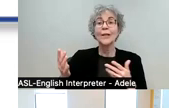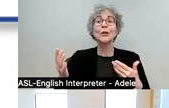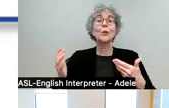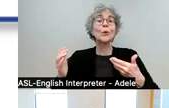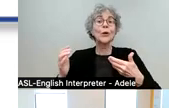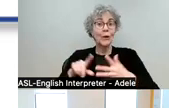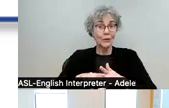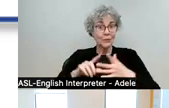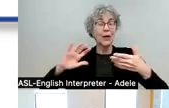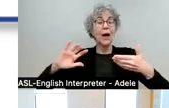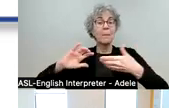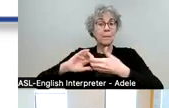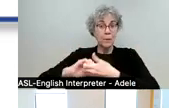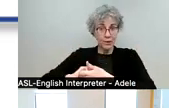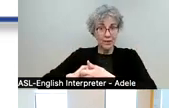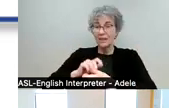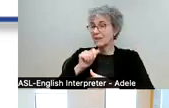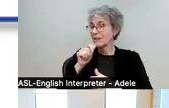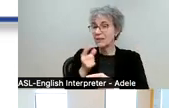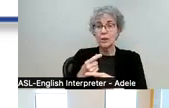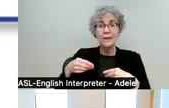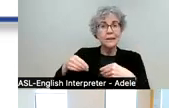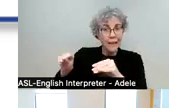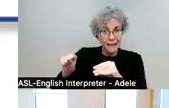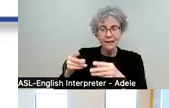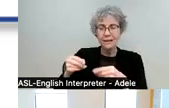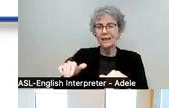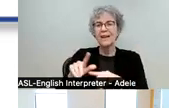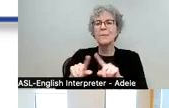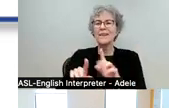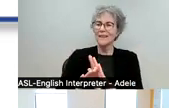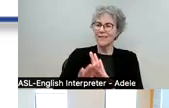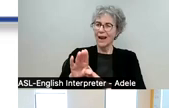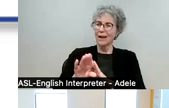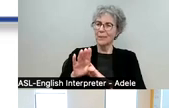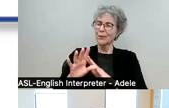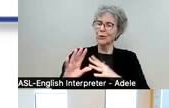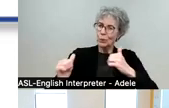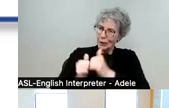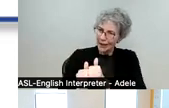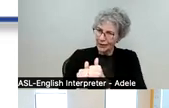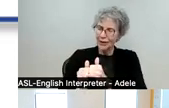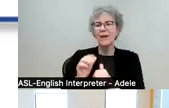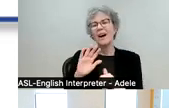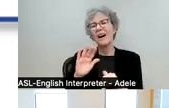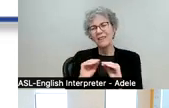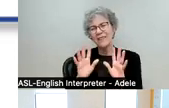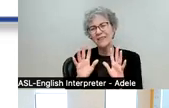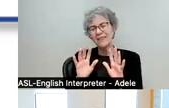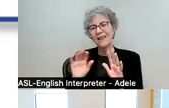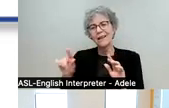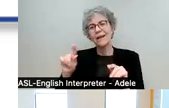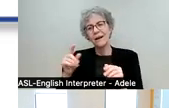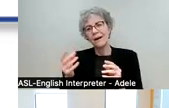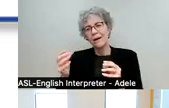partnership with them where we're not just selling them the land, but we're developing it jointly. We have obviously a lesser stake in that development than